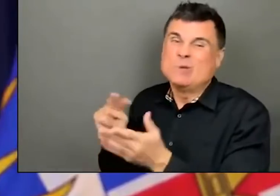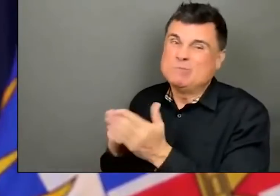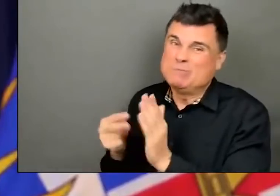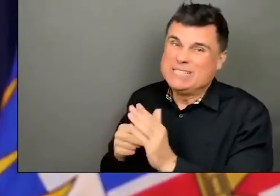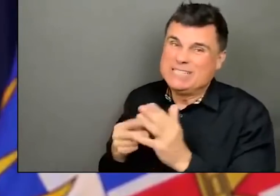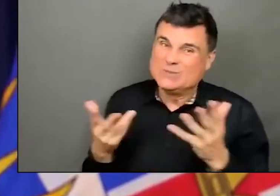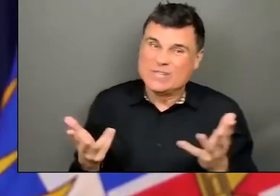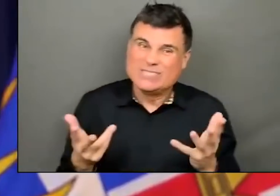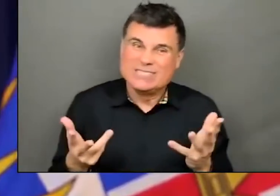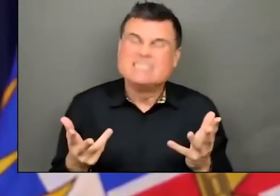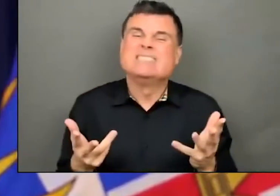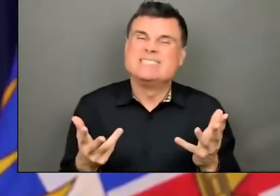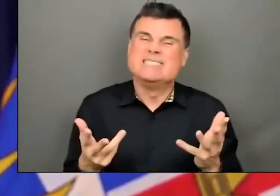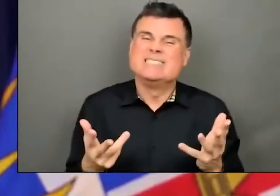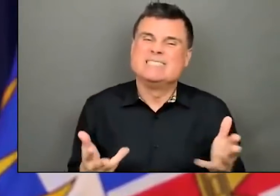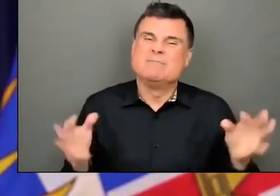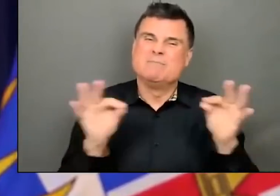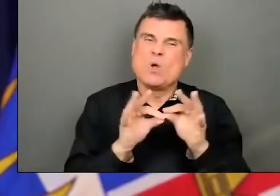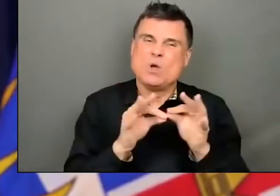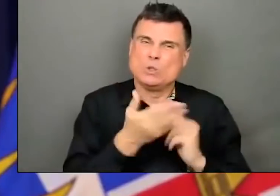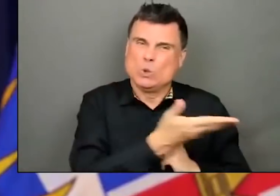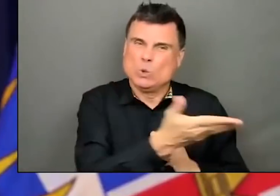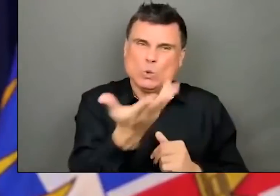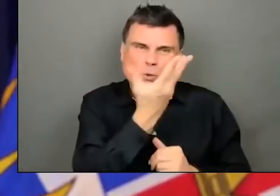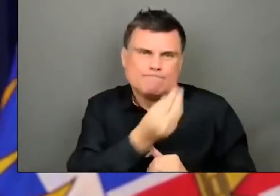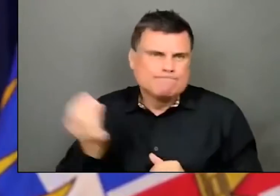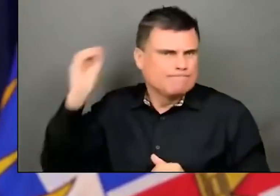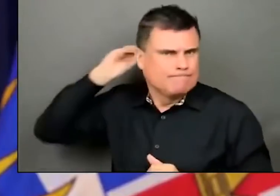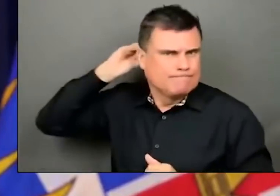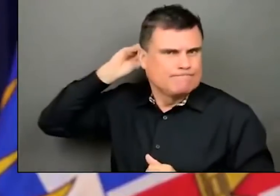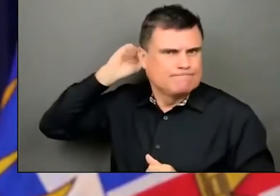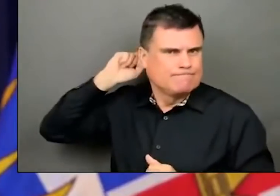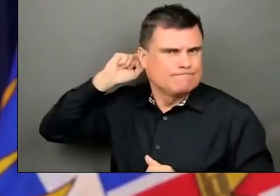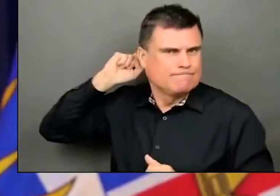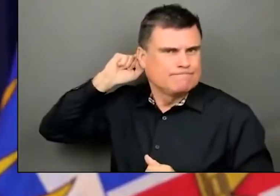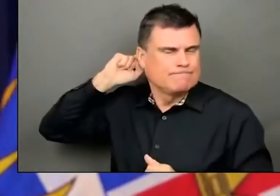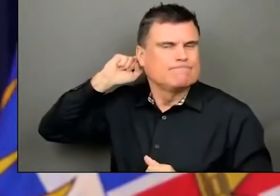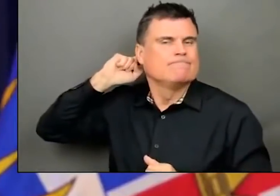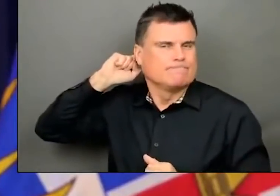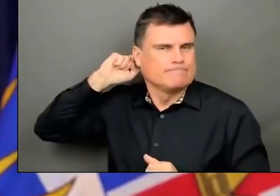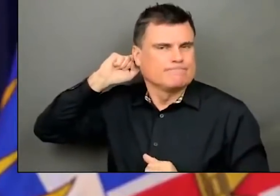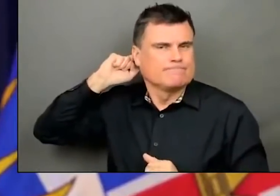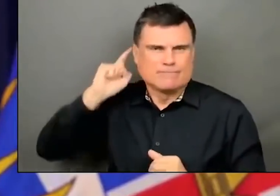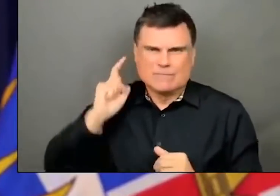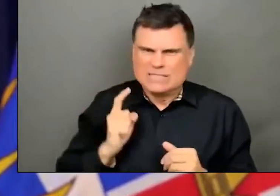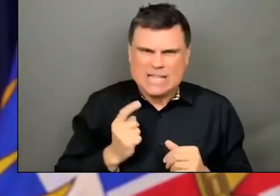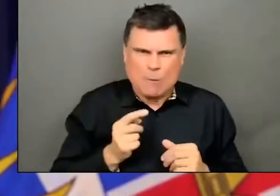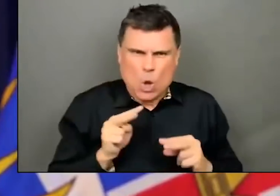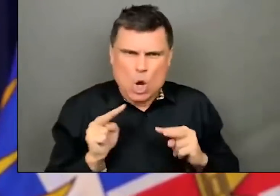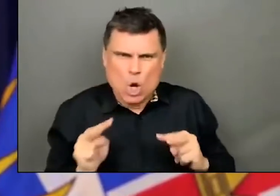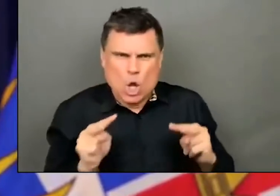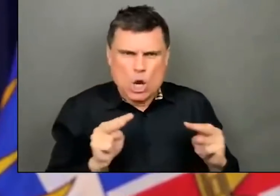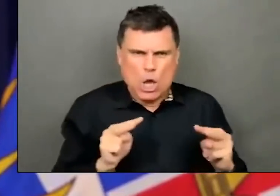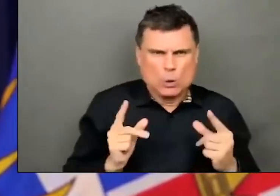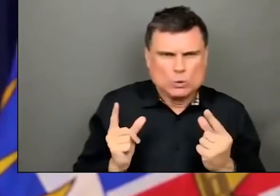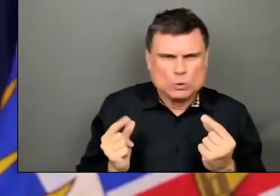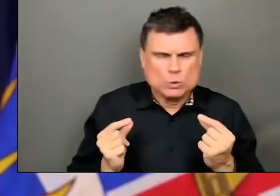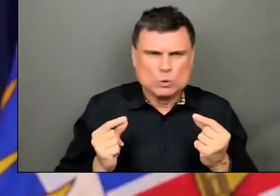to continue to take these levels of precautions, particularly in indoor settings.